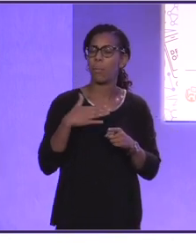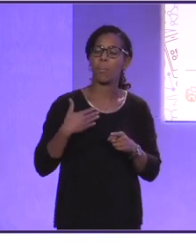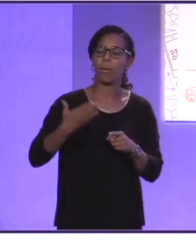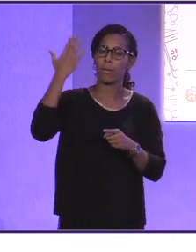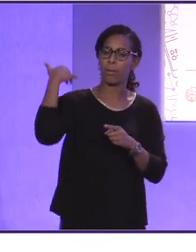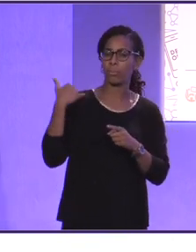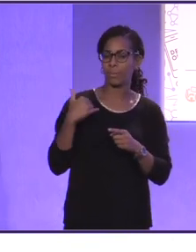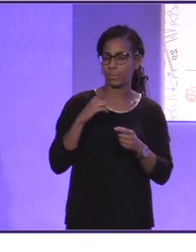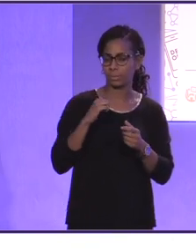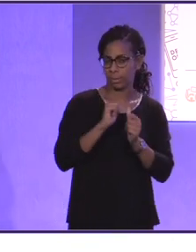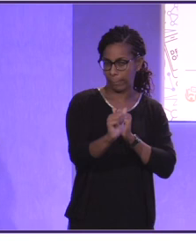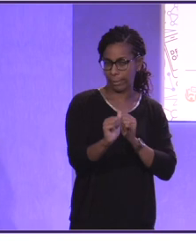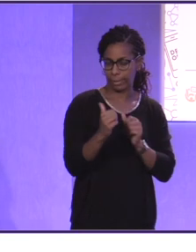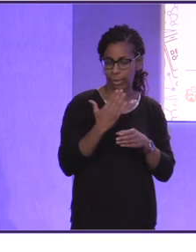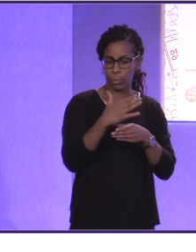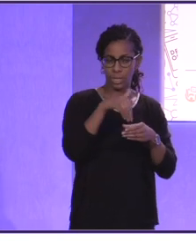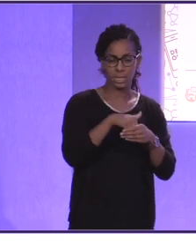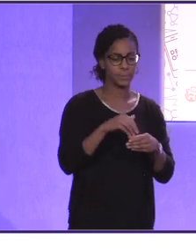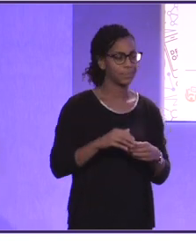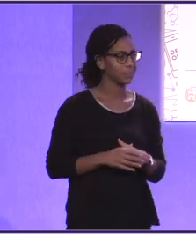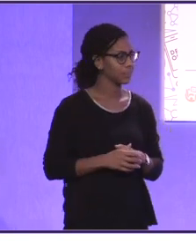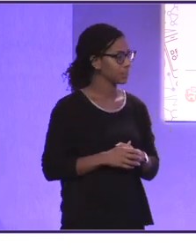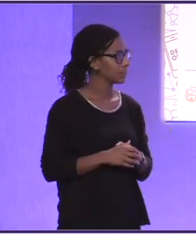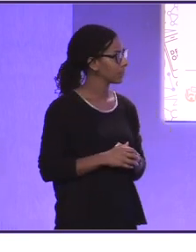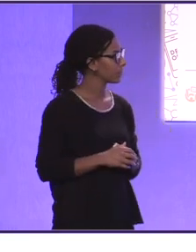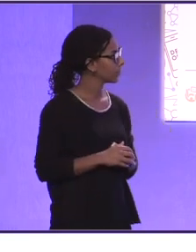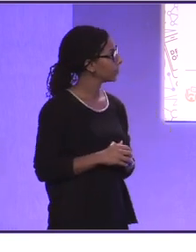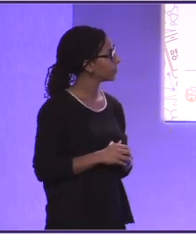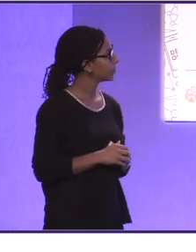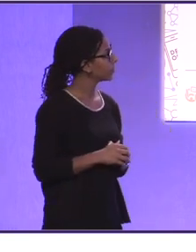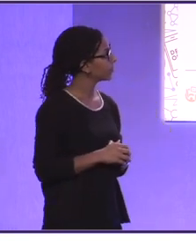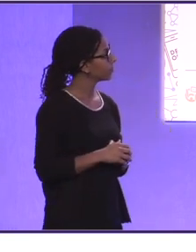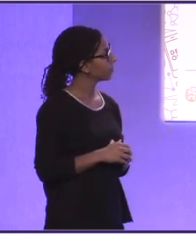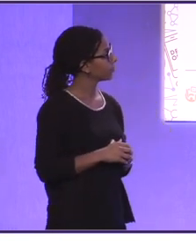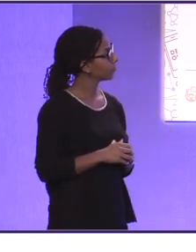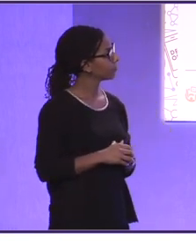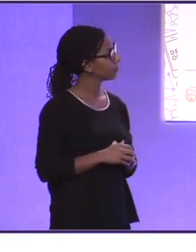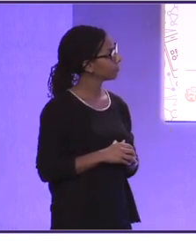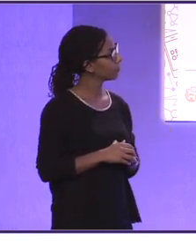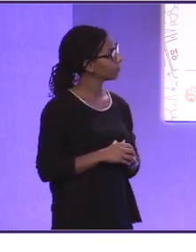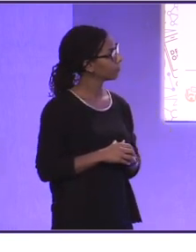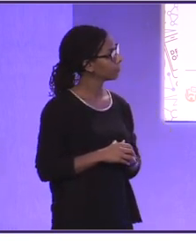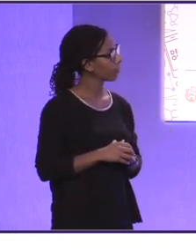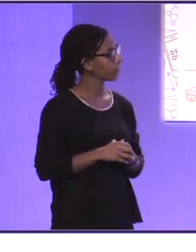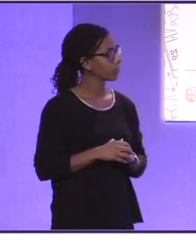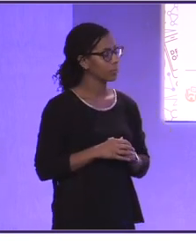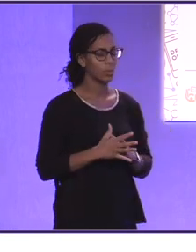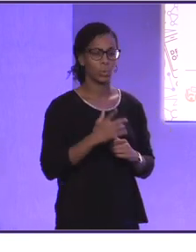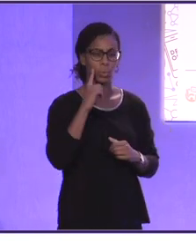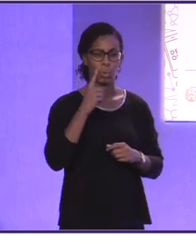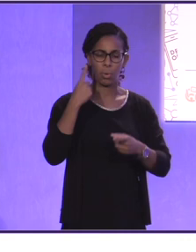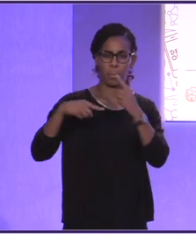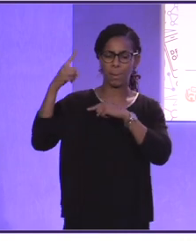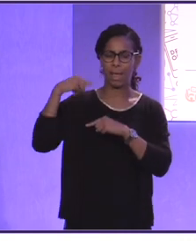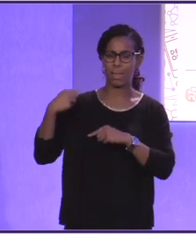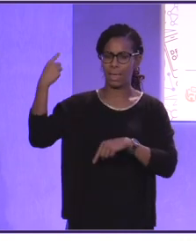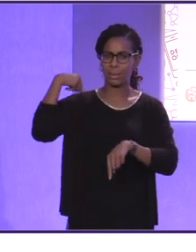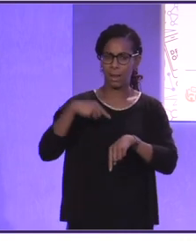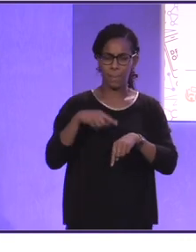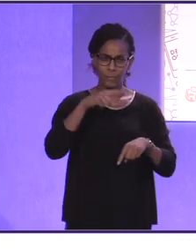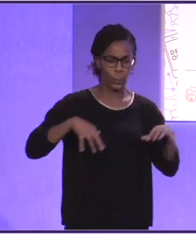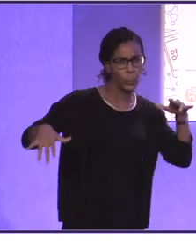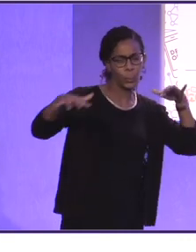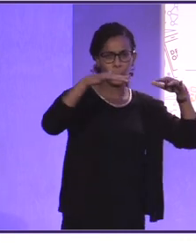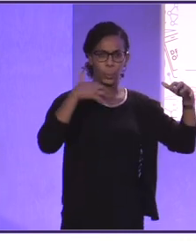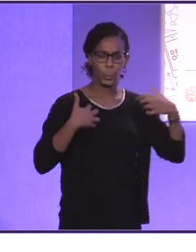FlexiSurf. So let me take you back some time back when there was a lot of buzz about Kubernetes, and